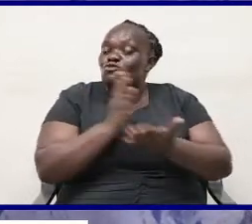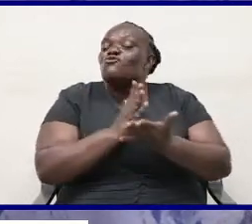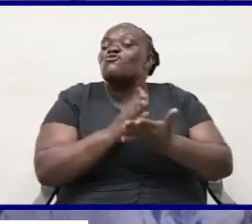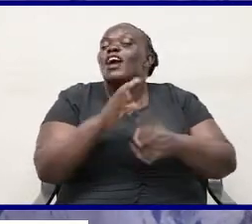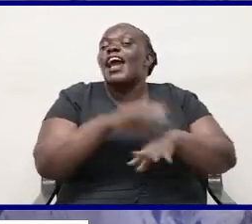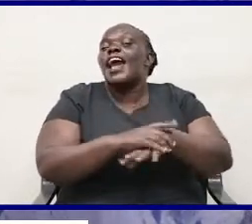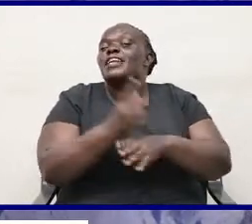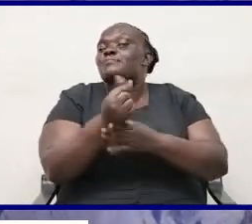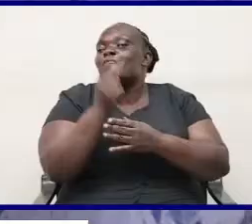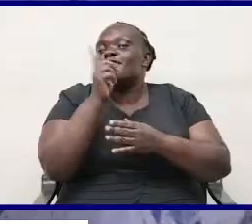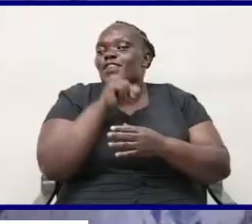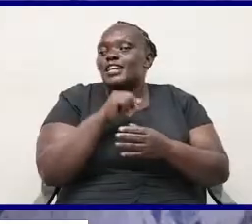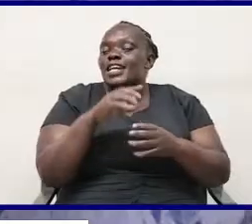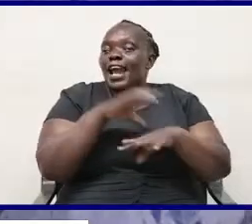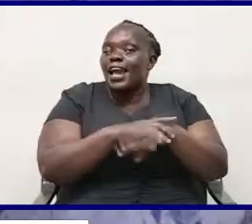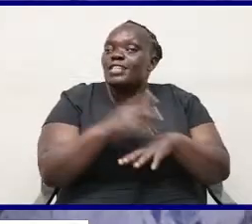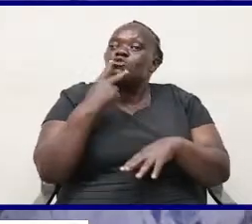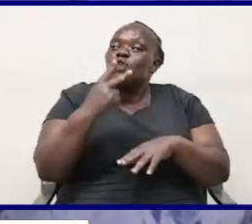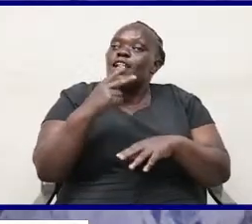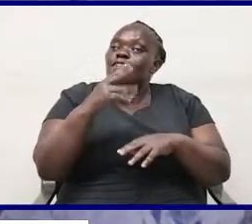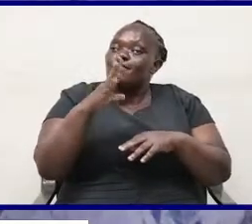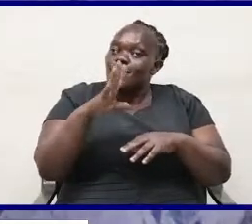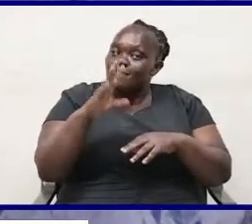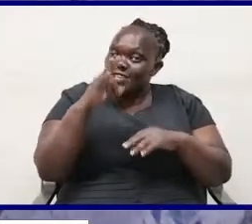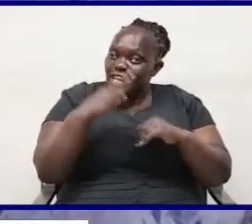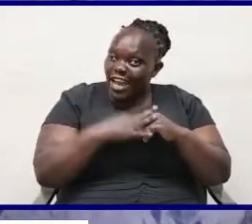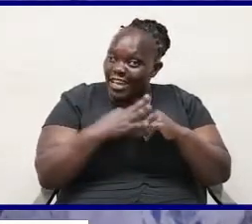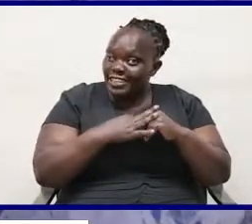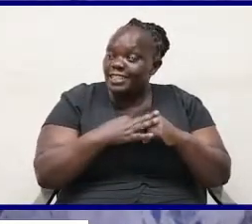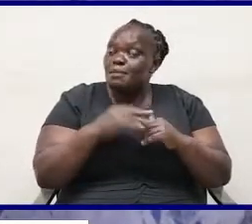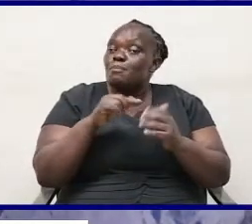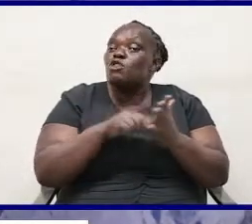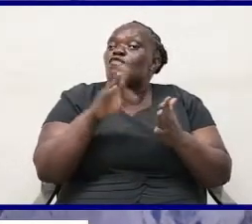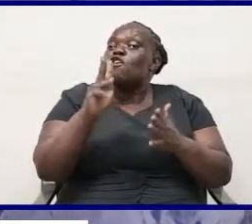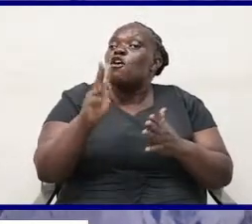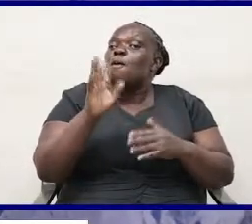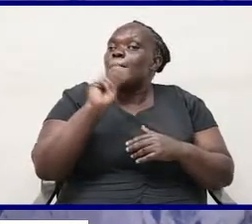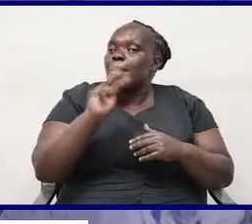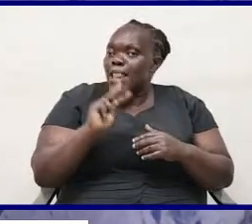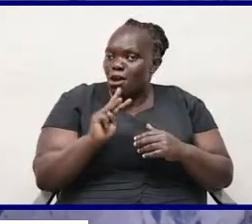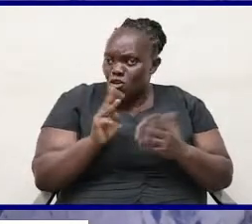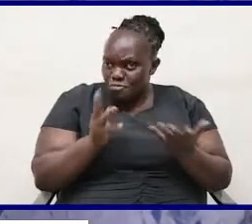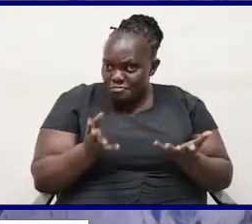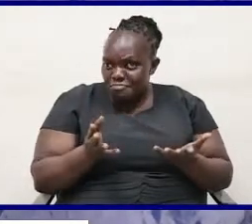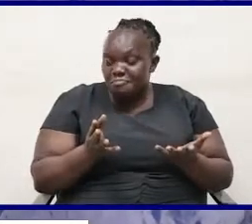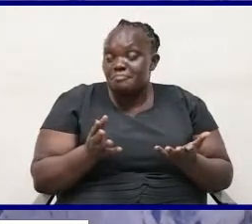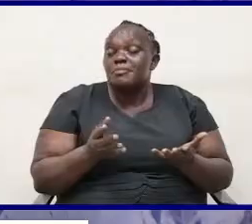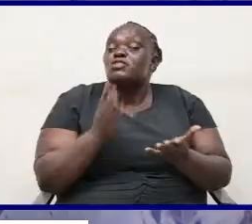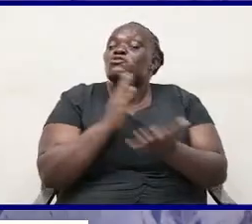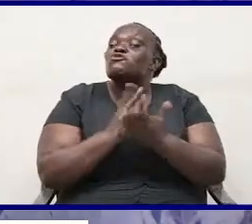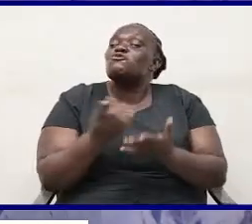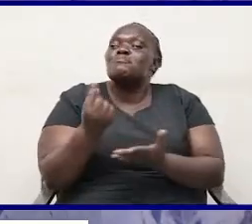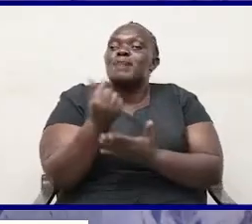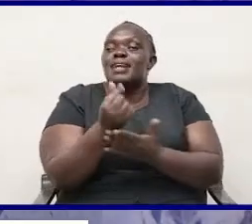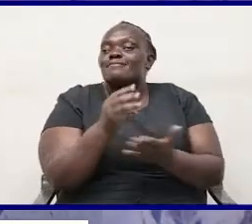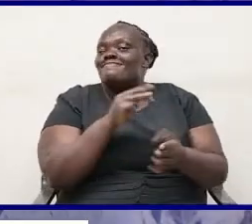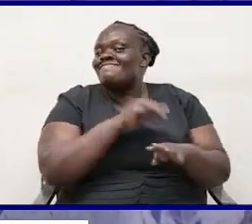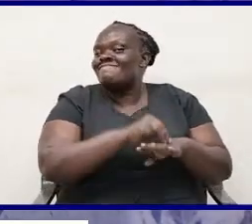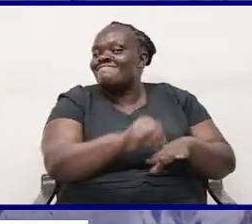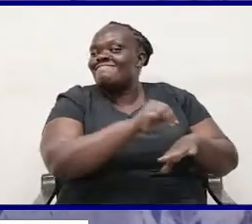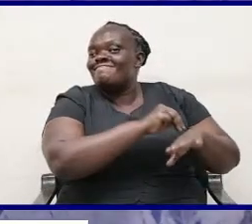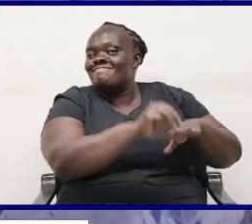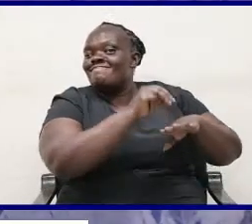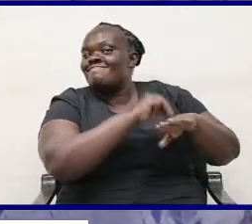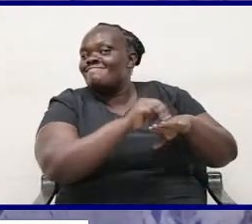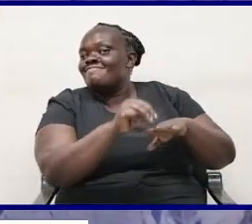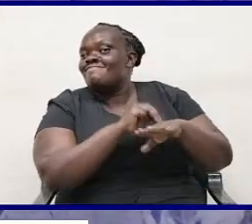your pardon, they were able to get 258.4 million Kenya shillings. Yani pesa ilikuwa inaingia tu hapo